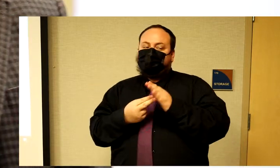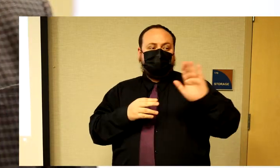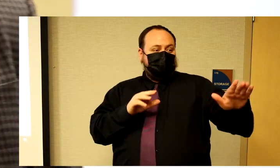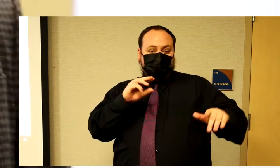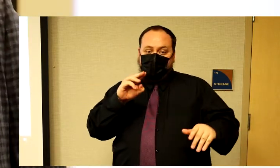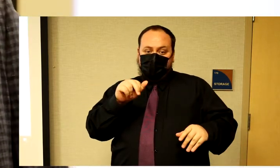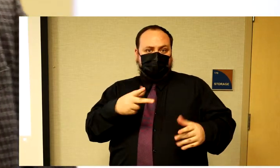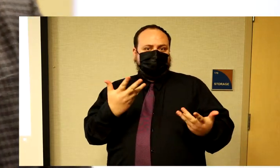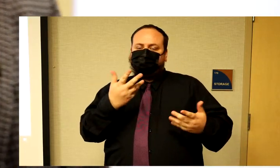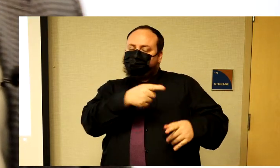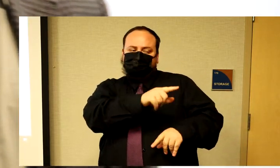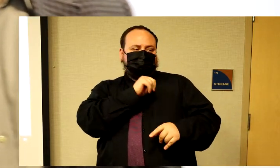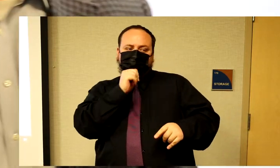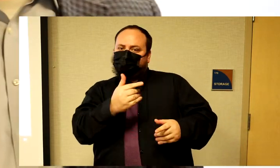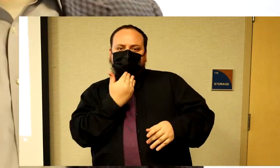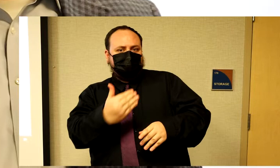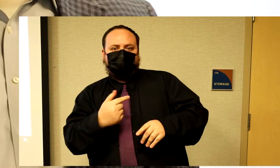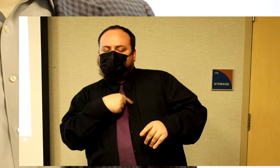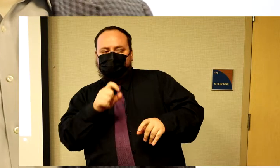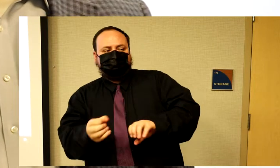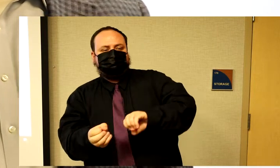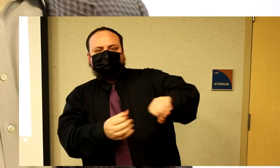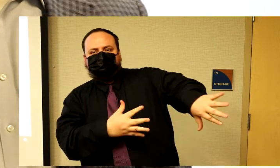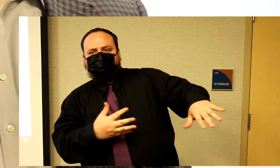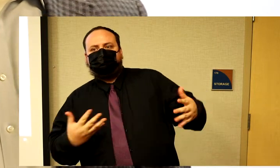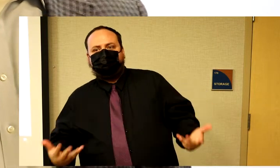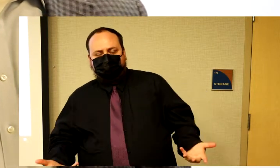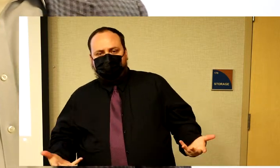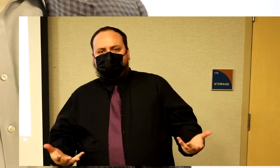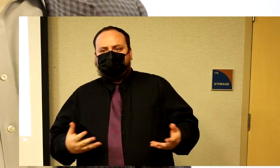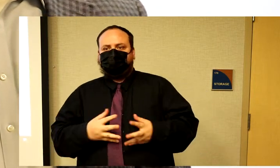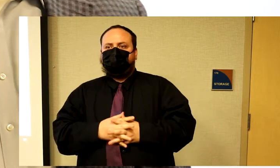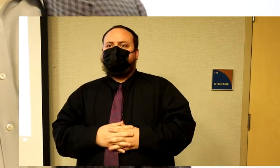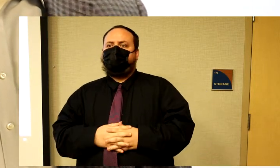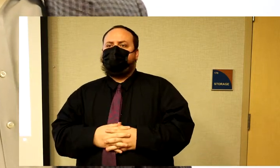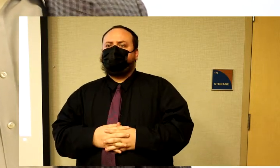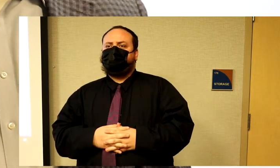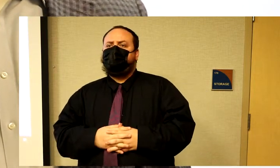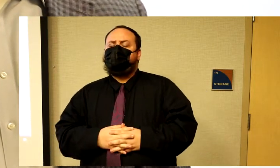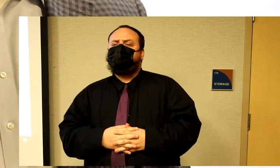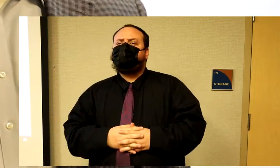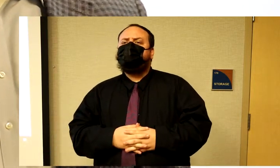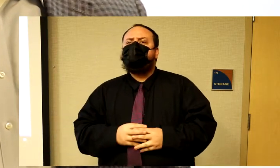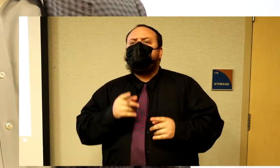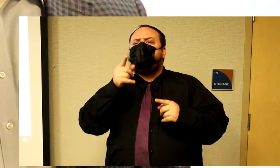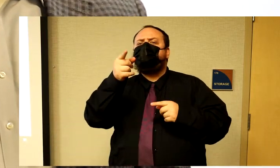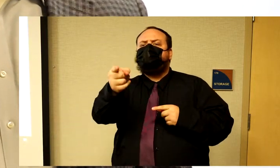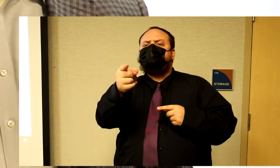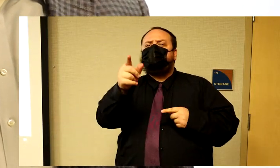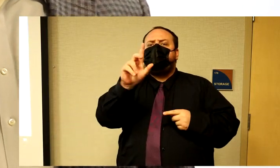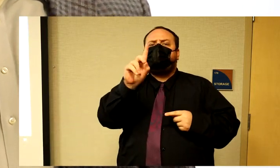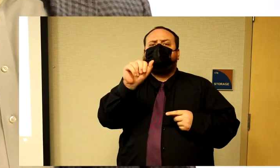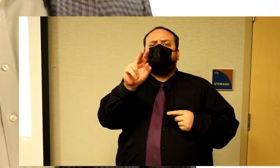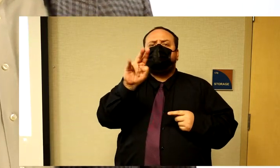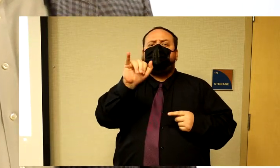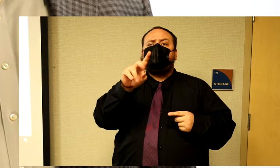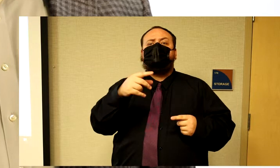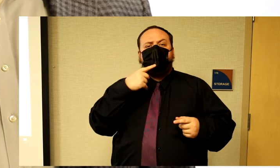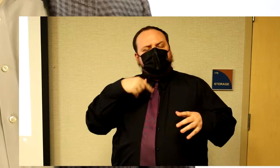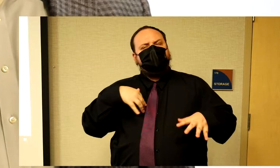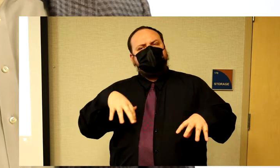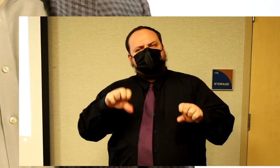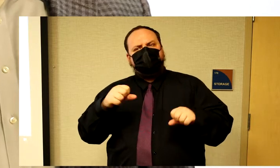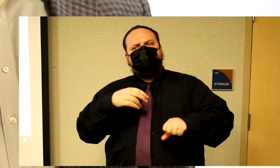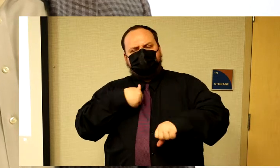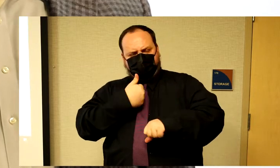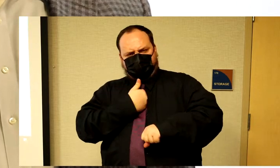We can't consider it. Okay, I just would take it upon myself to suggest that, as